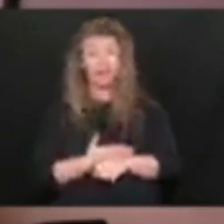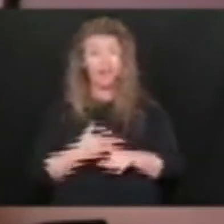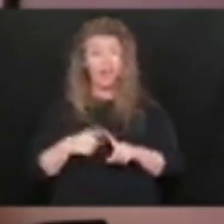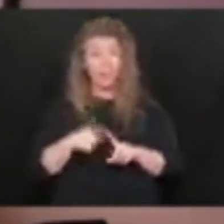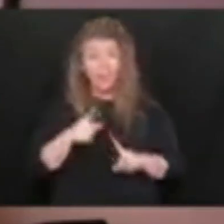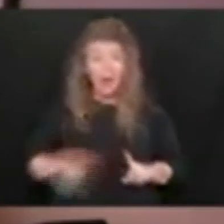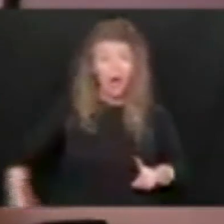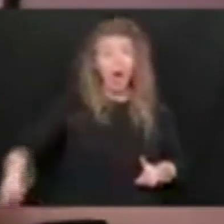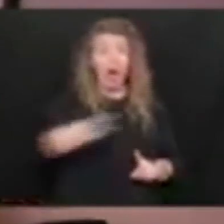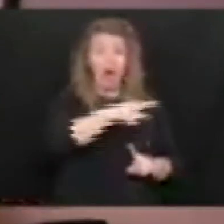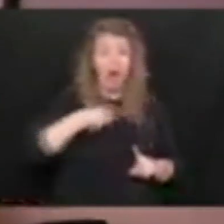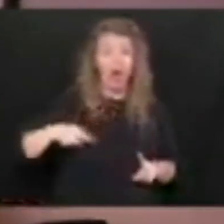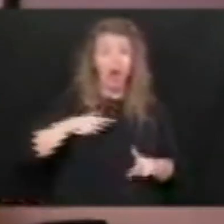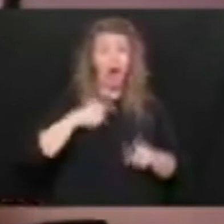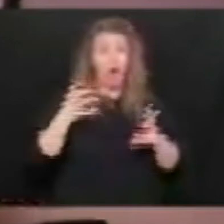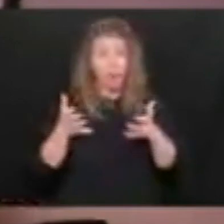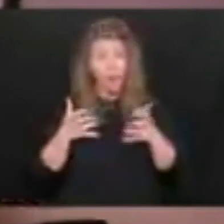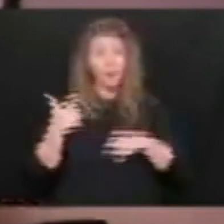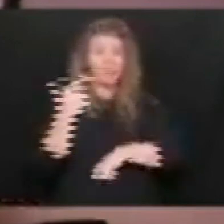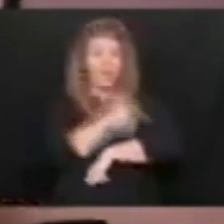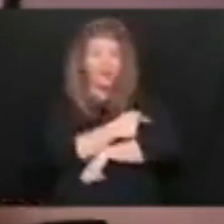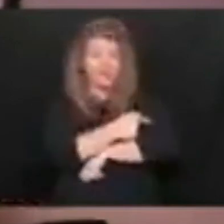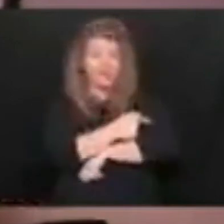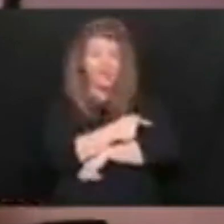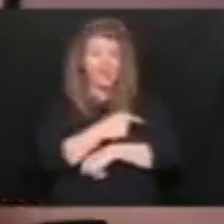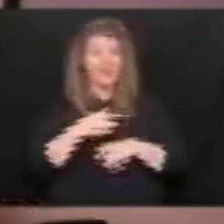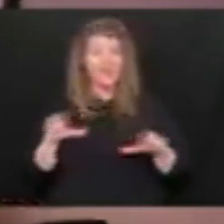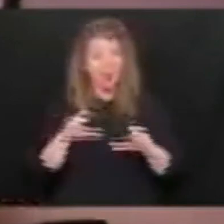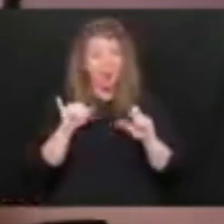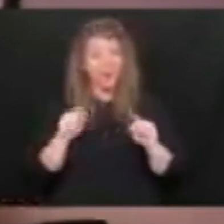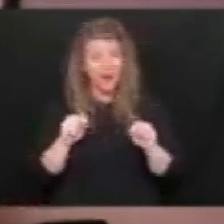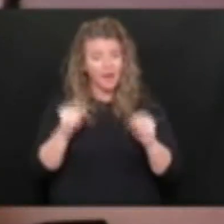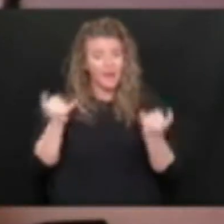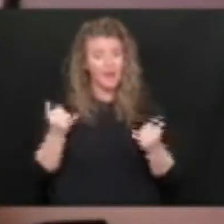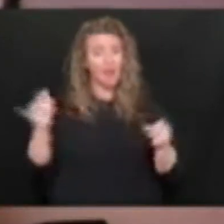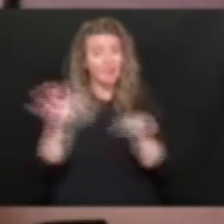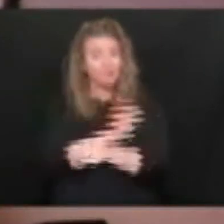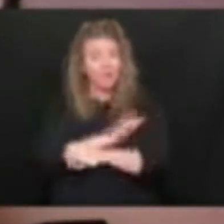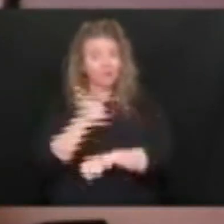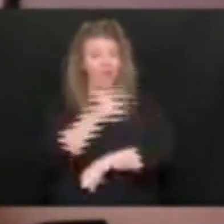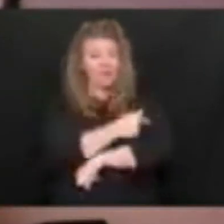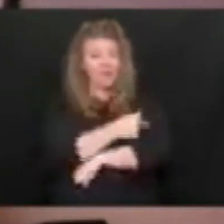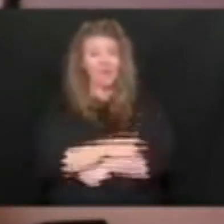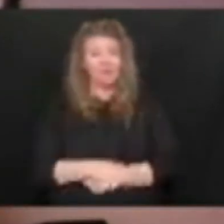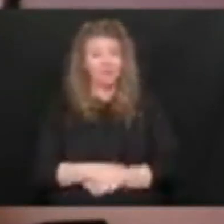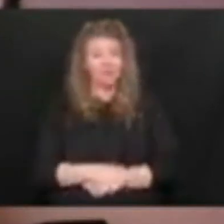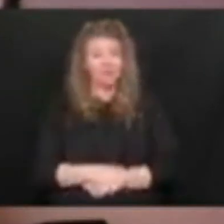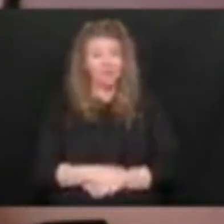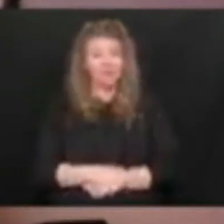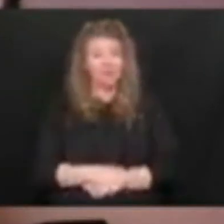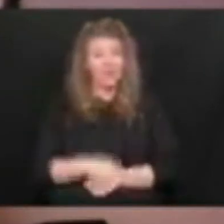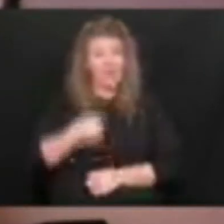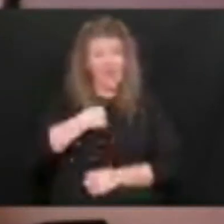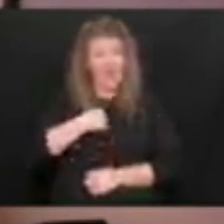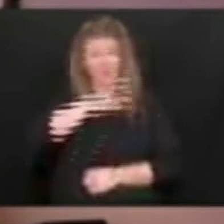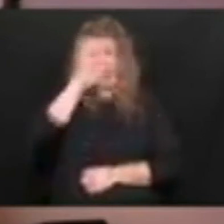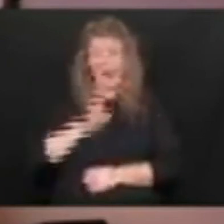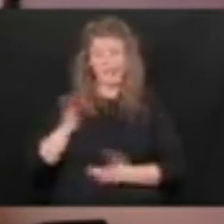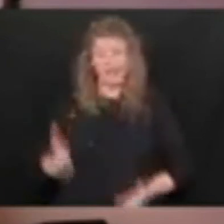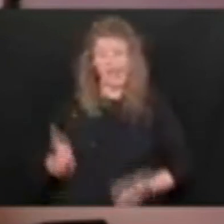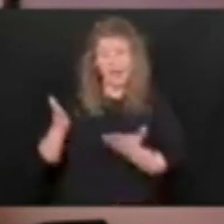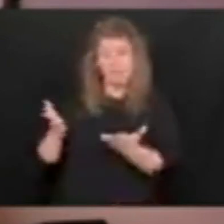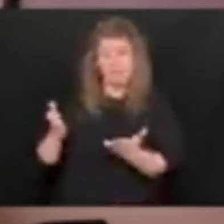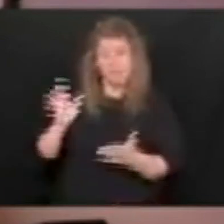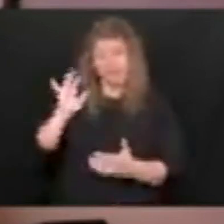all wanted to get the vaccine, and they've all now been fully vaccinated. We would never make a recommendation to the people